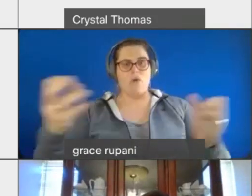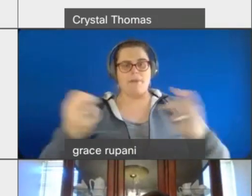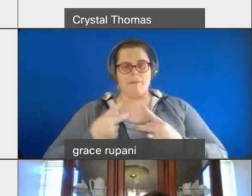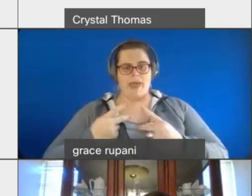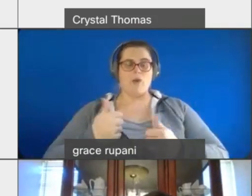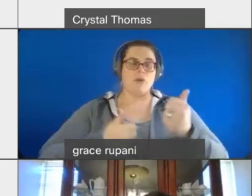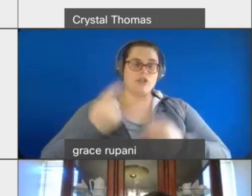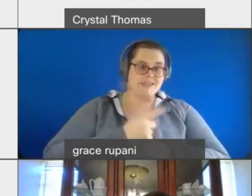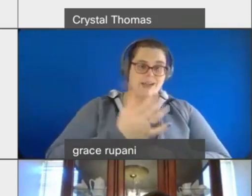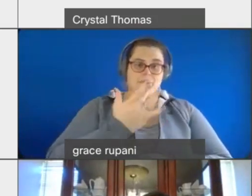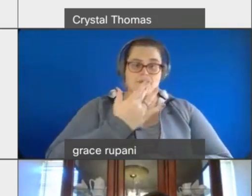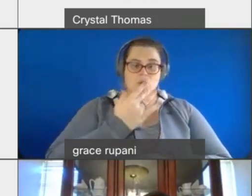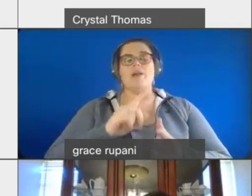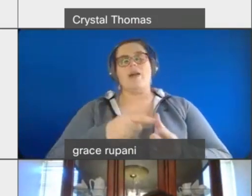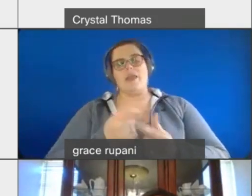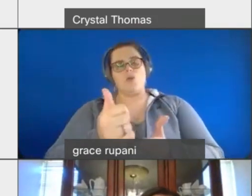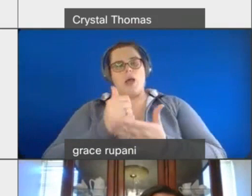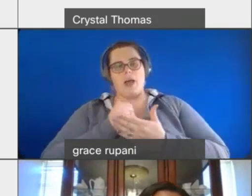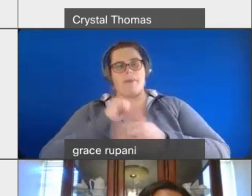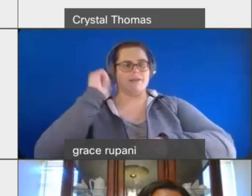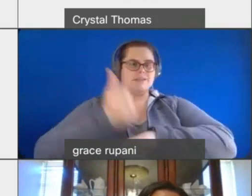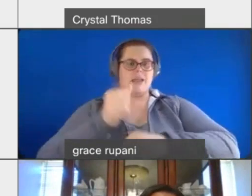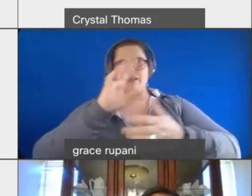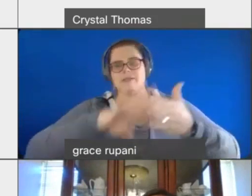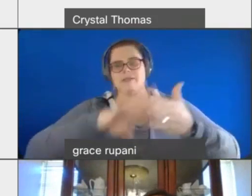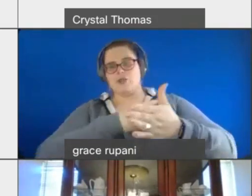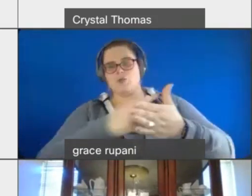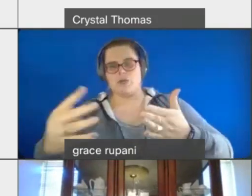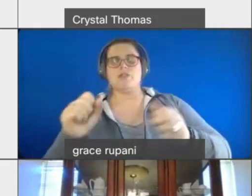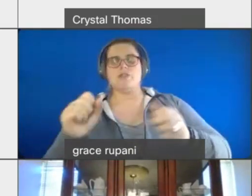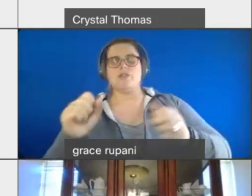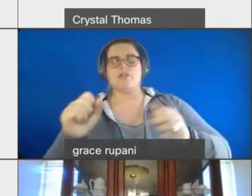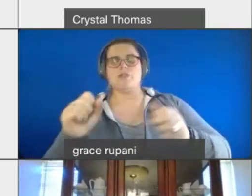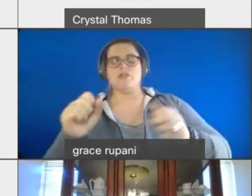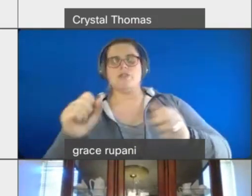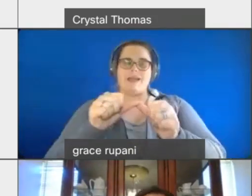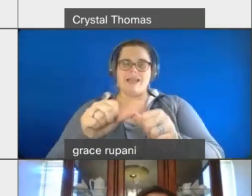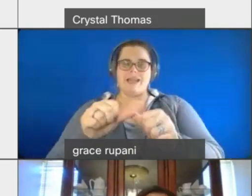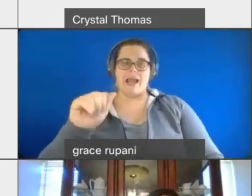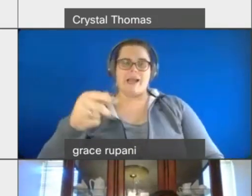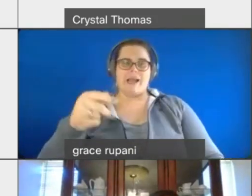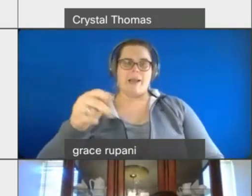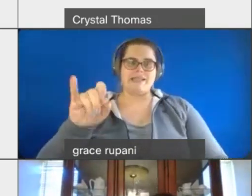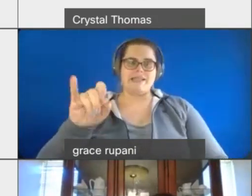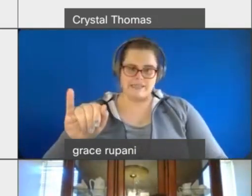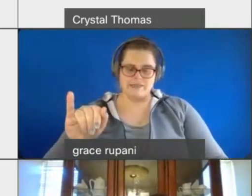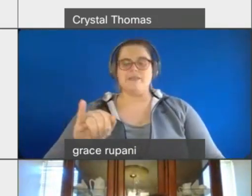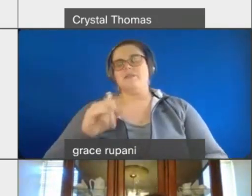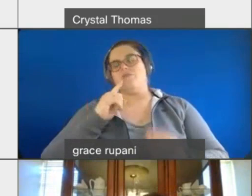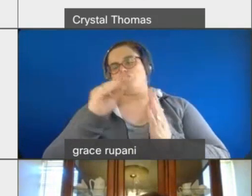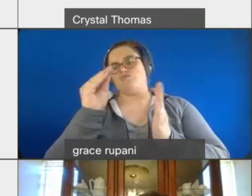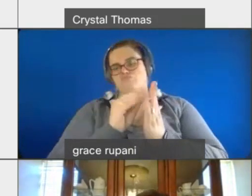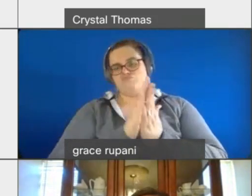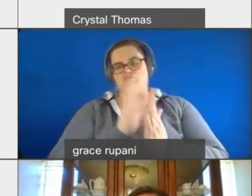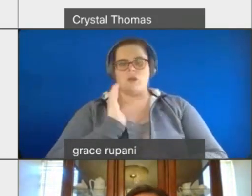have a schedule set for them to ensure that we maintain the capacity in our reopening plan. And when our reopening